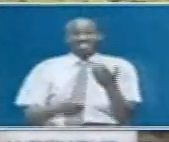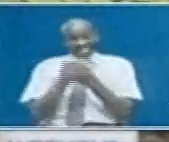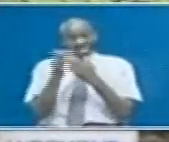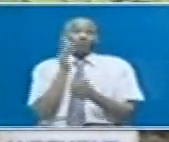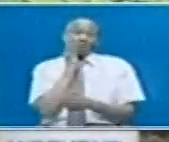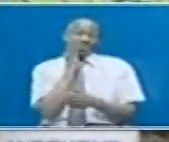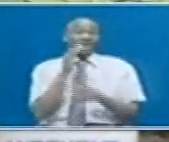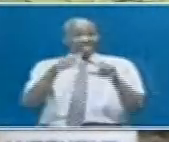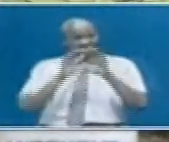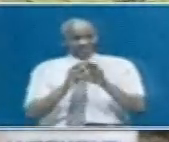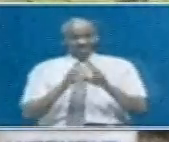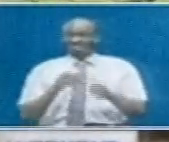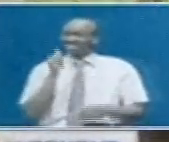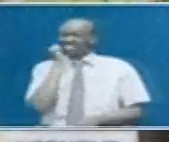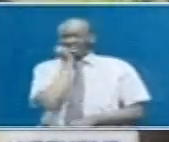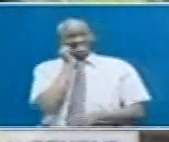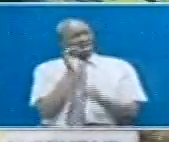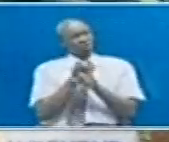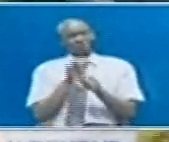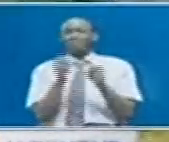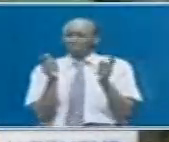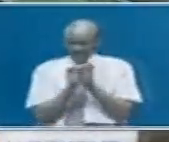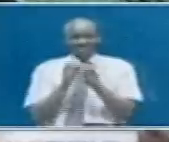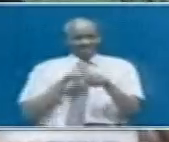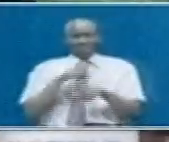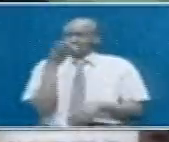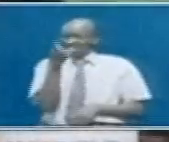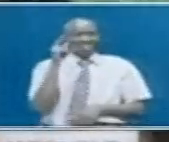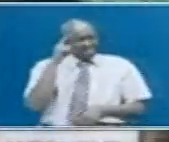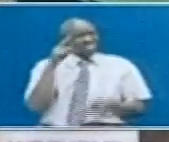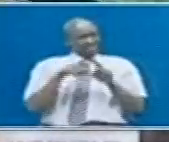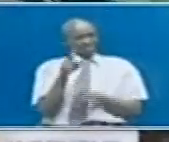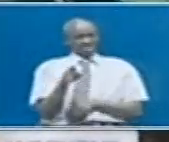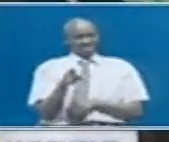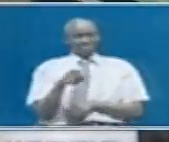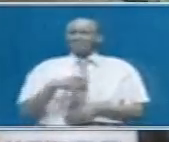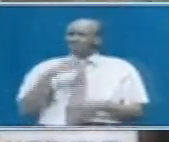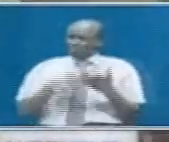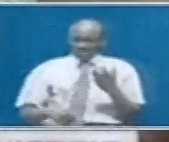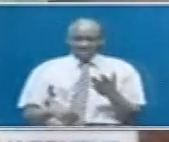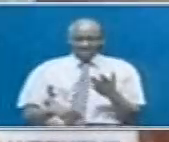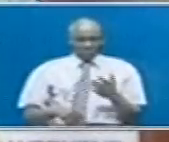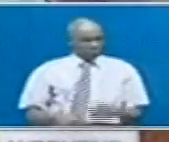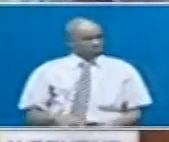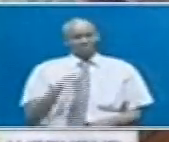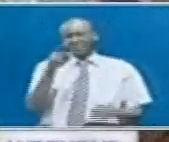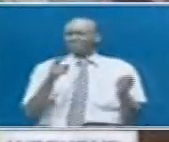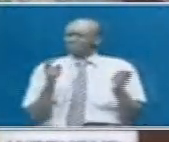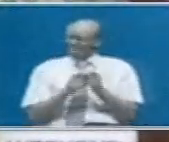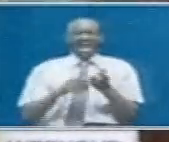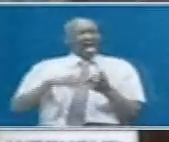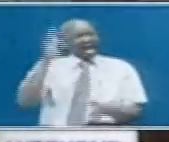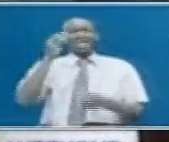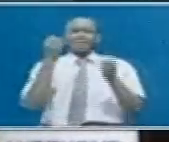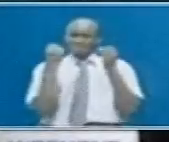mother's grave, it feels sad and painful when I put myself in his shoes. Yet what I'm feeling is not even close to what he has felt for over